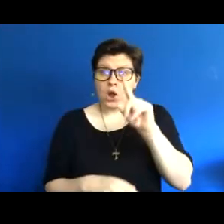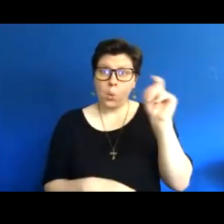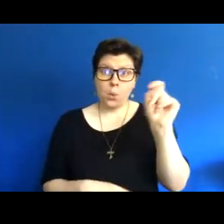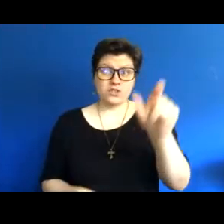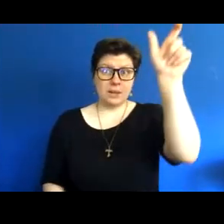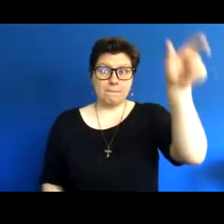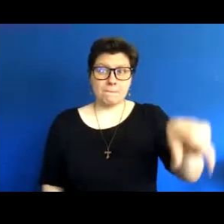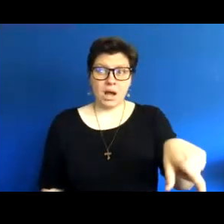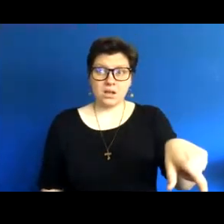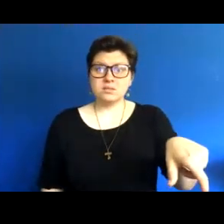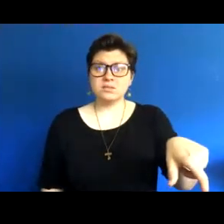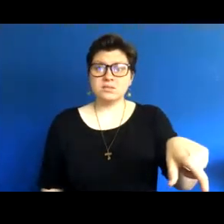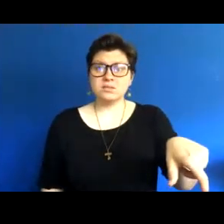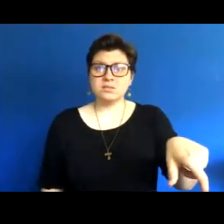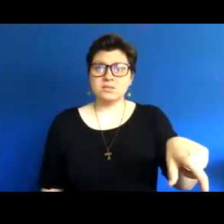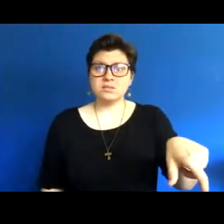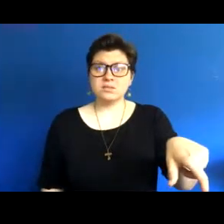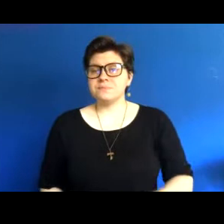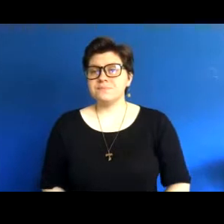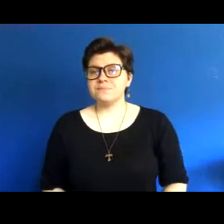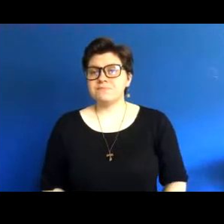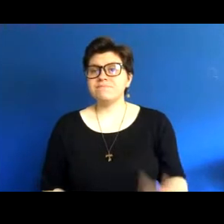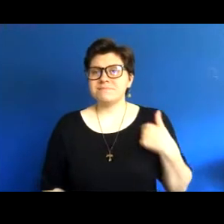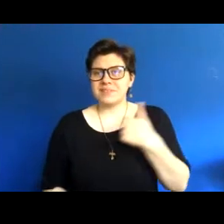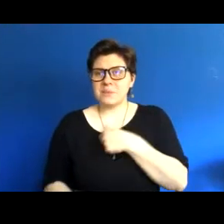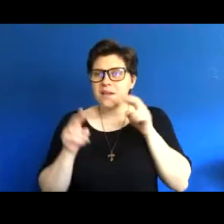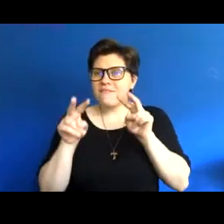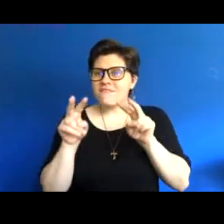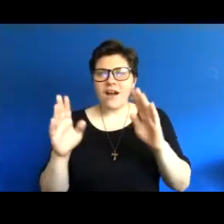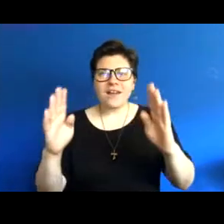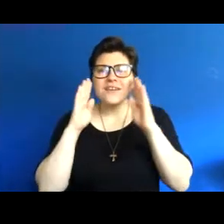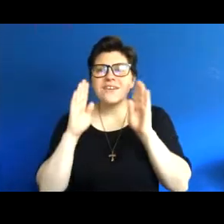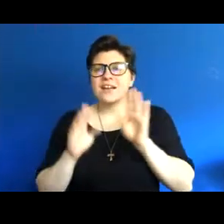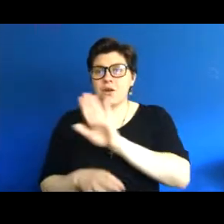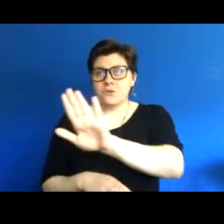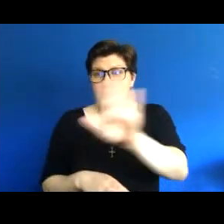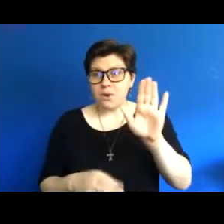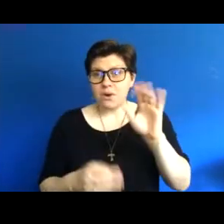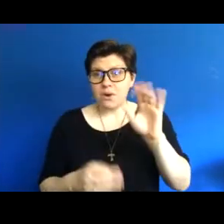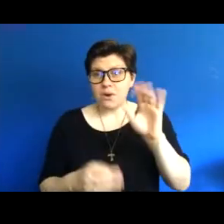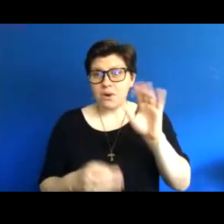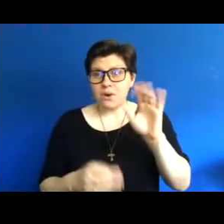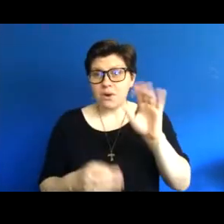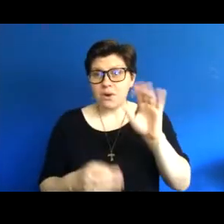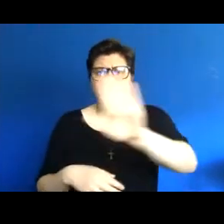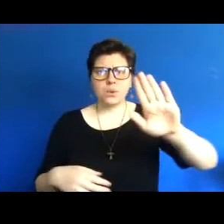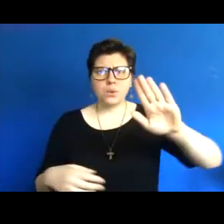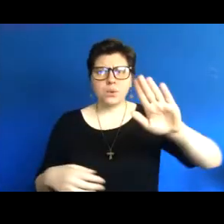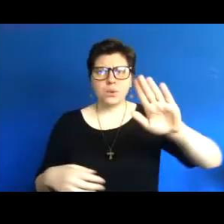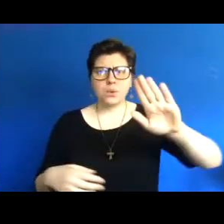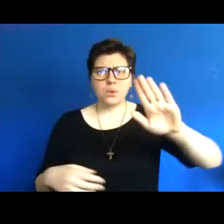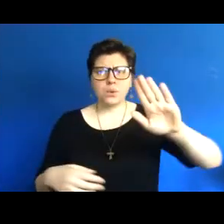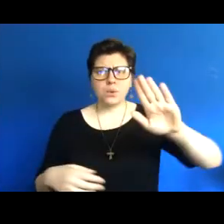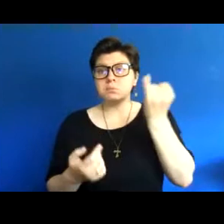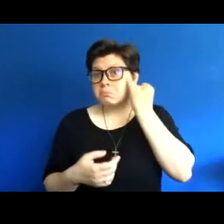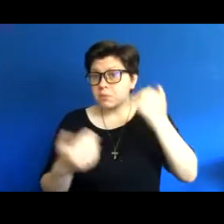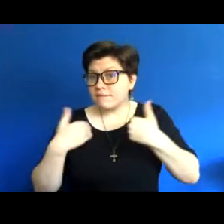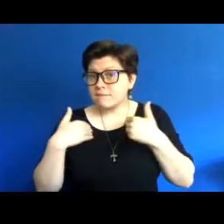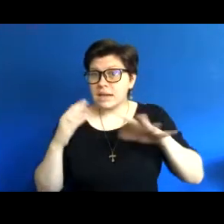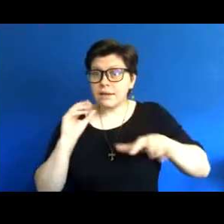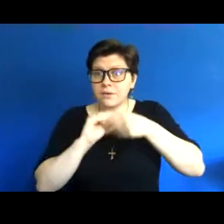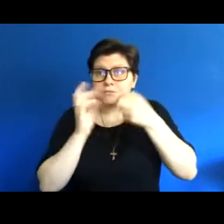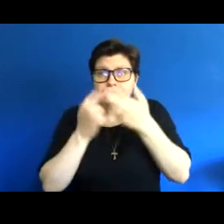of your screen. We are looking forward to hearing from you on ideas, thoughts, and additional